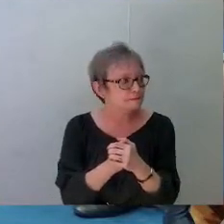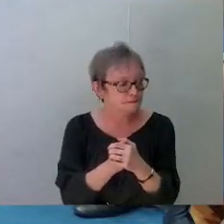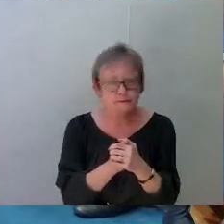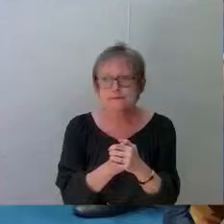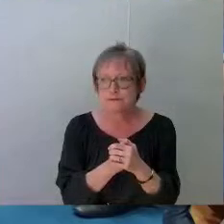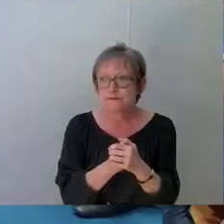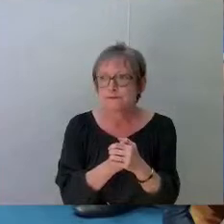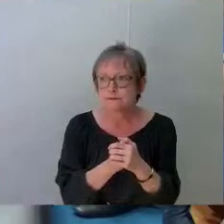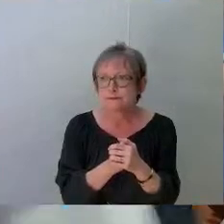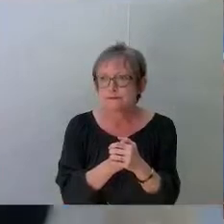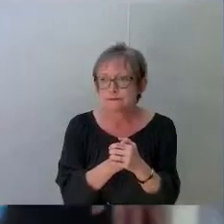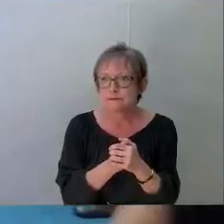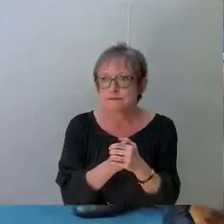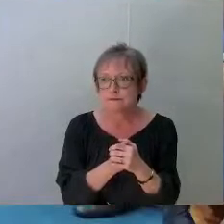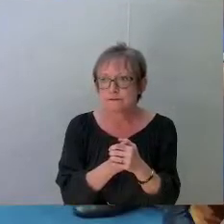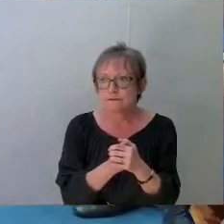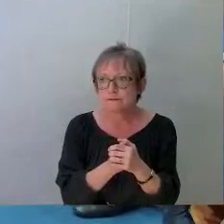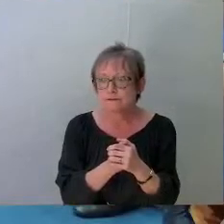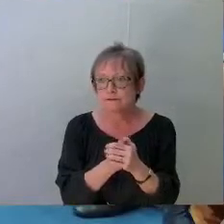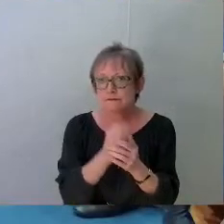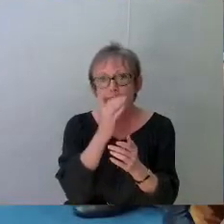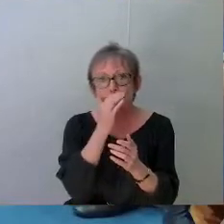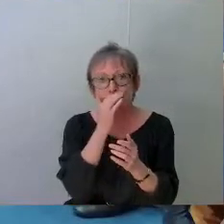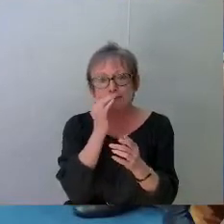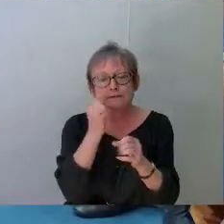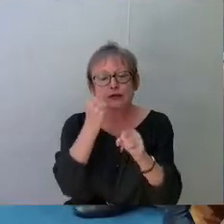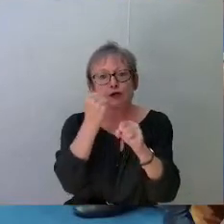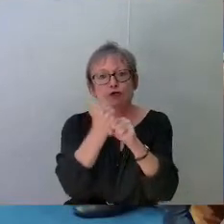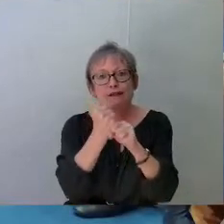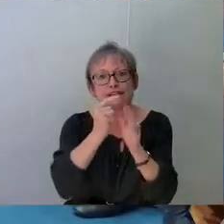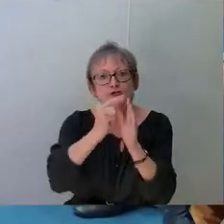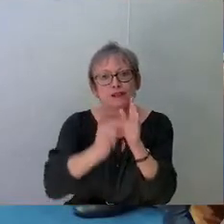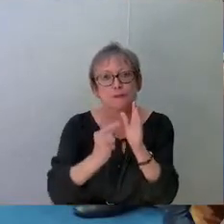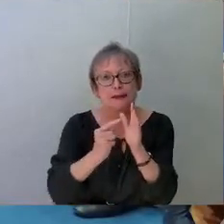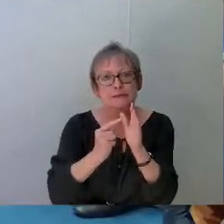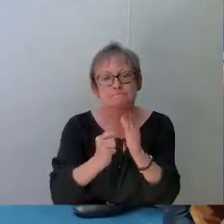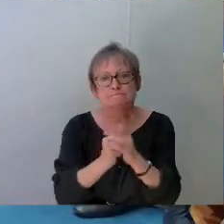Grace Jessamine.